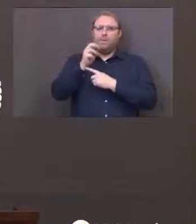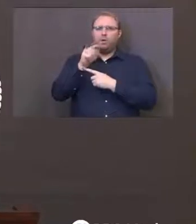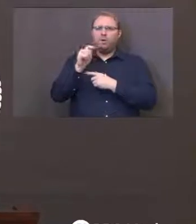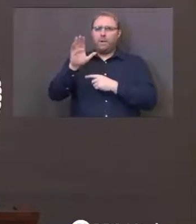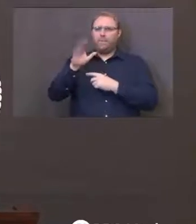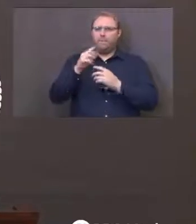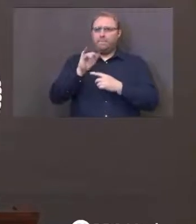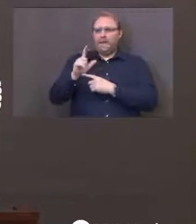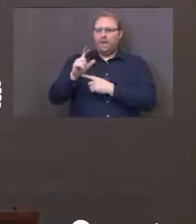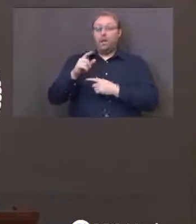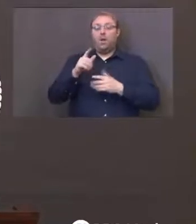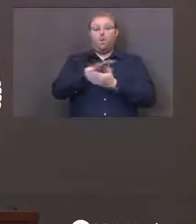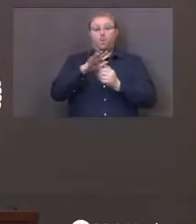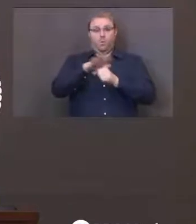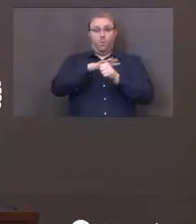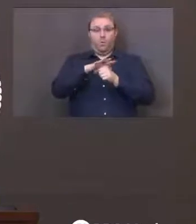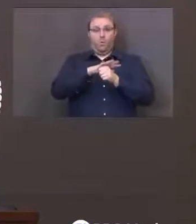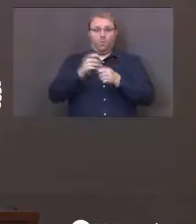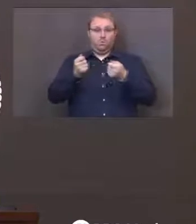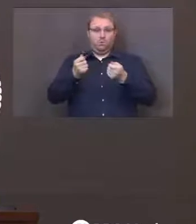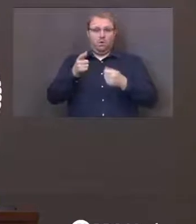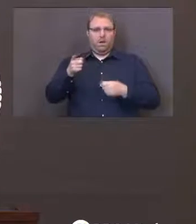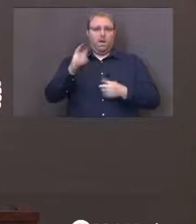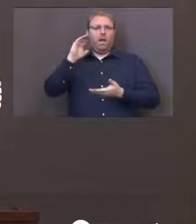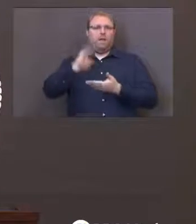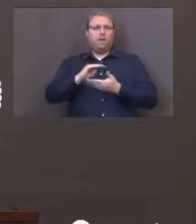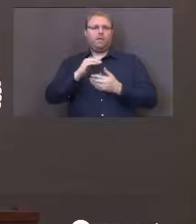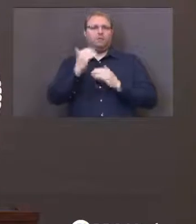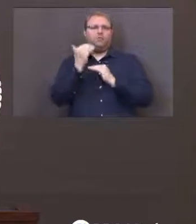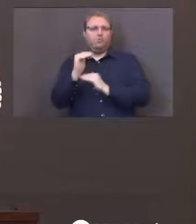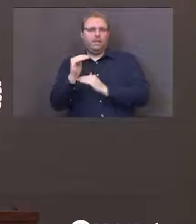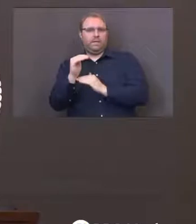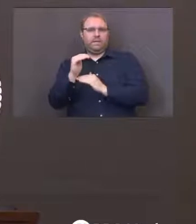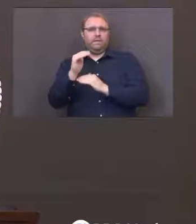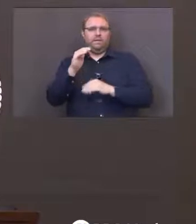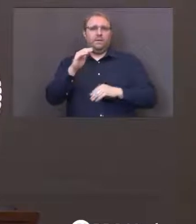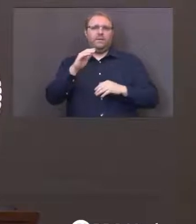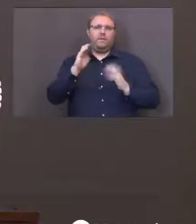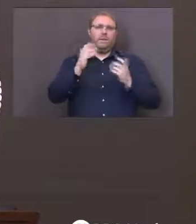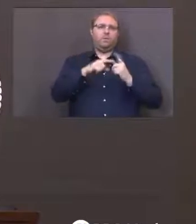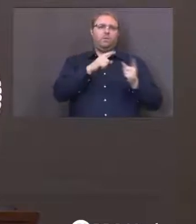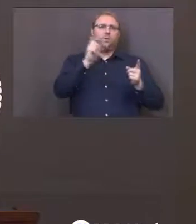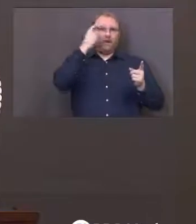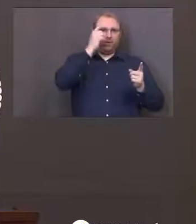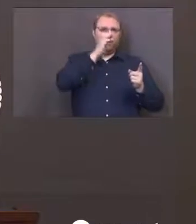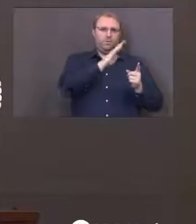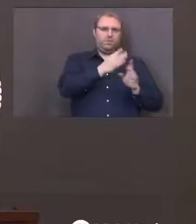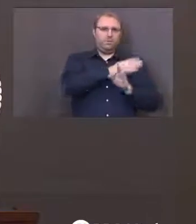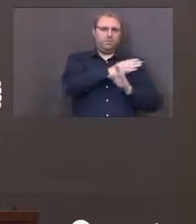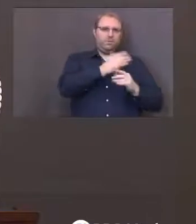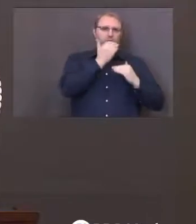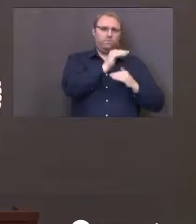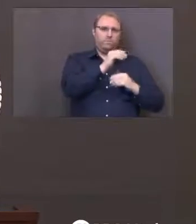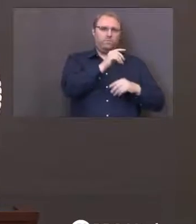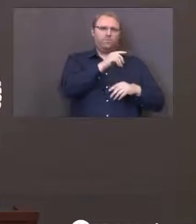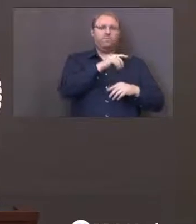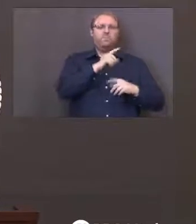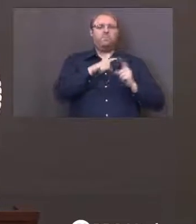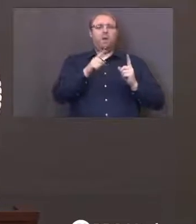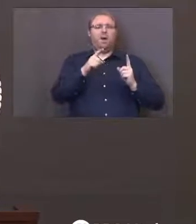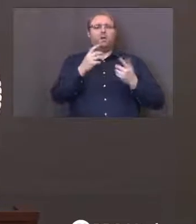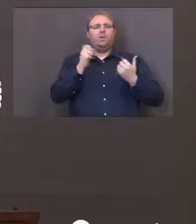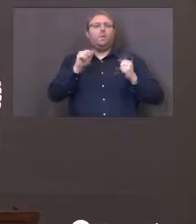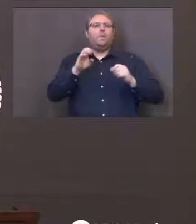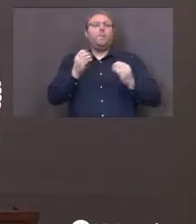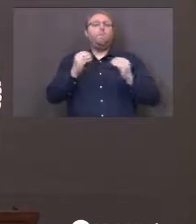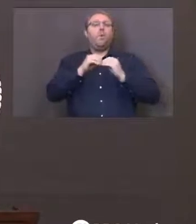that local jurisdictions could actually be less restrictive than what the governor's recommendations were, but they couldn't be more. And so I